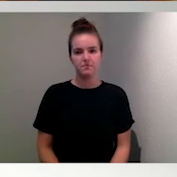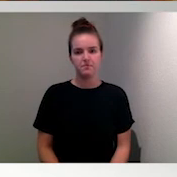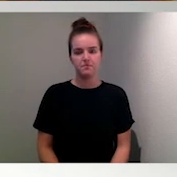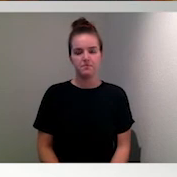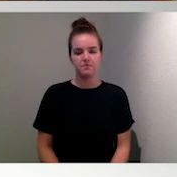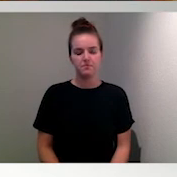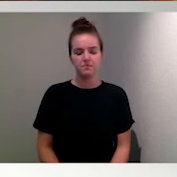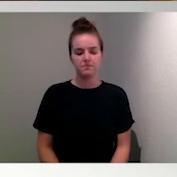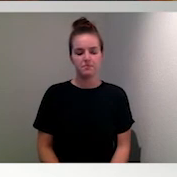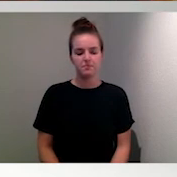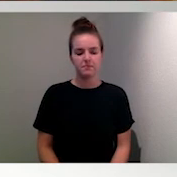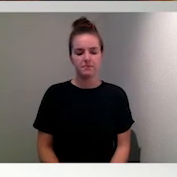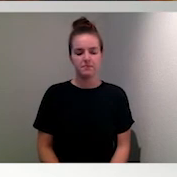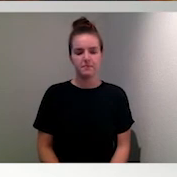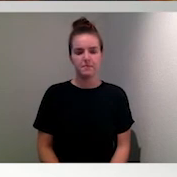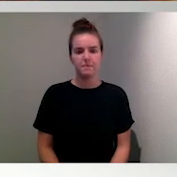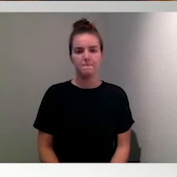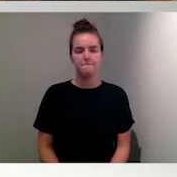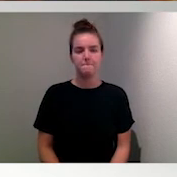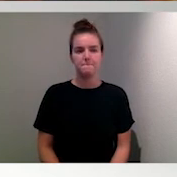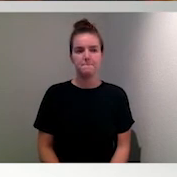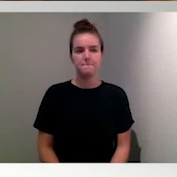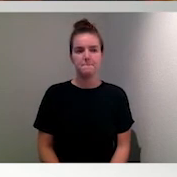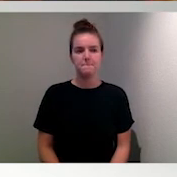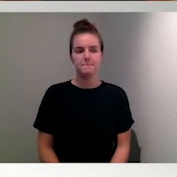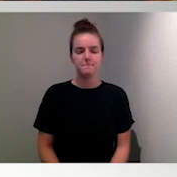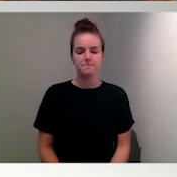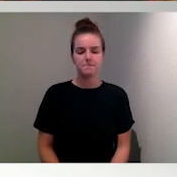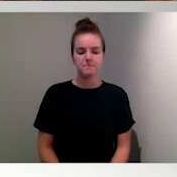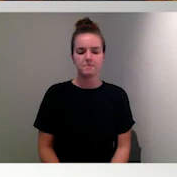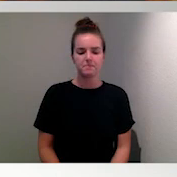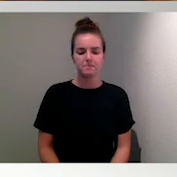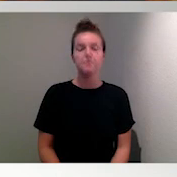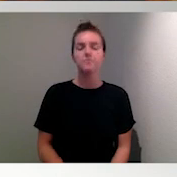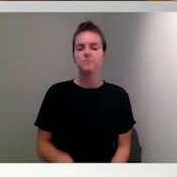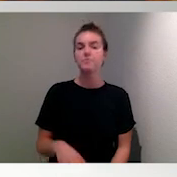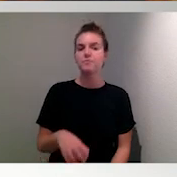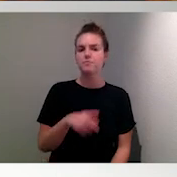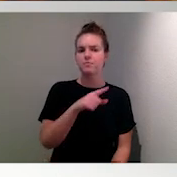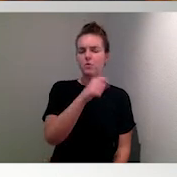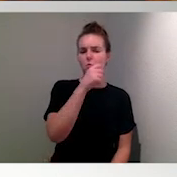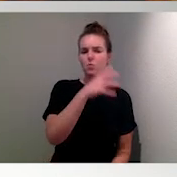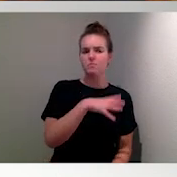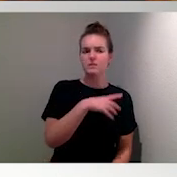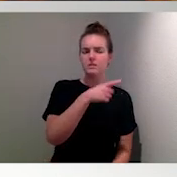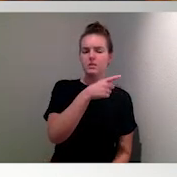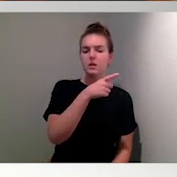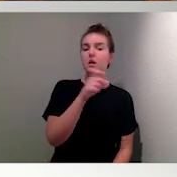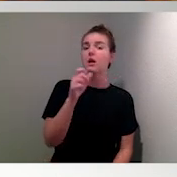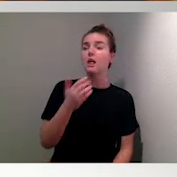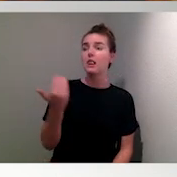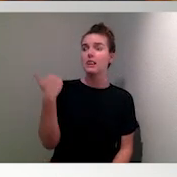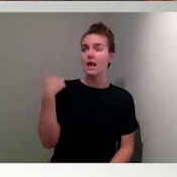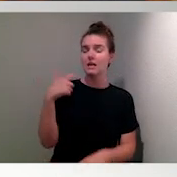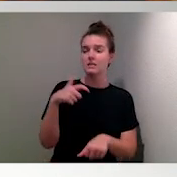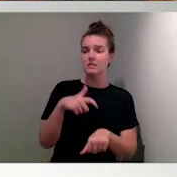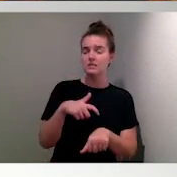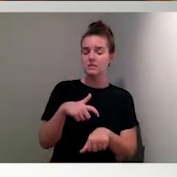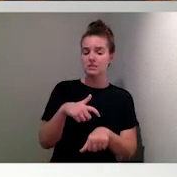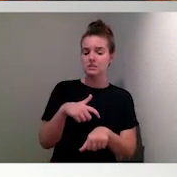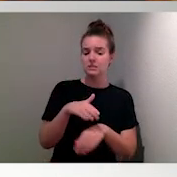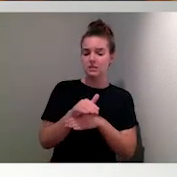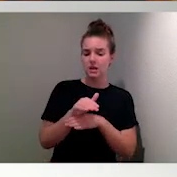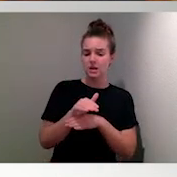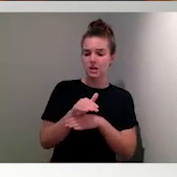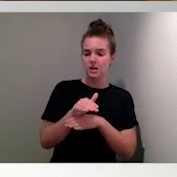Yeah. The other thing I do is like last night, my son was with us and he went through his diaper a lot. I pre-asked for a set of sheets